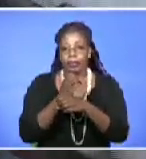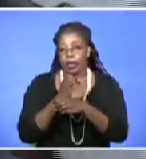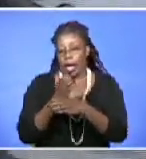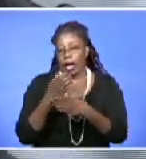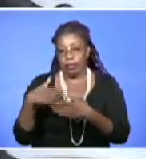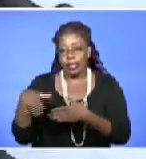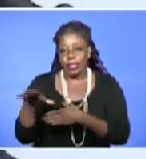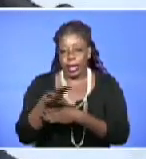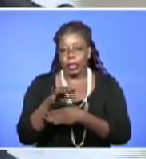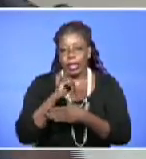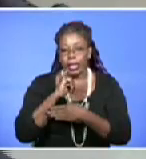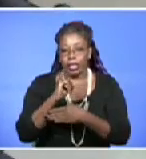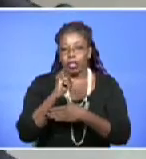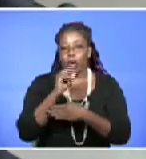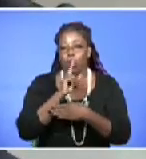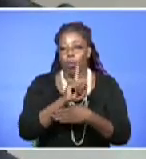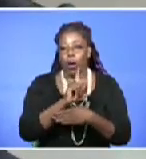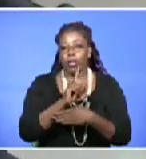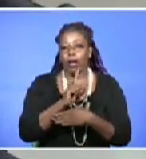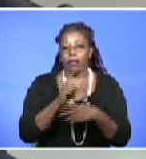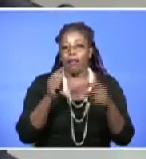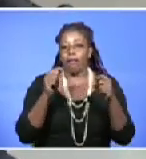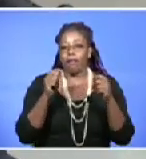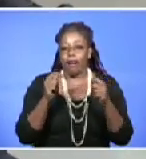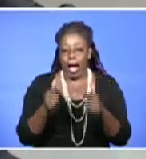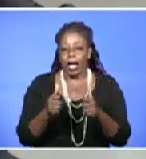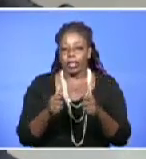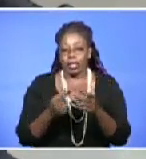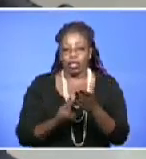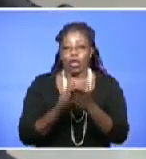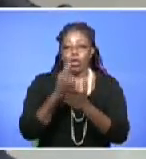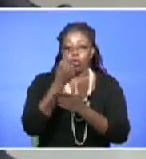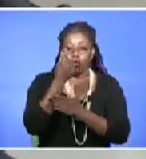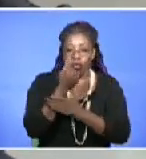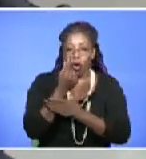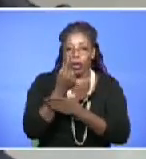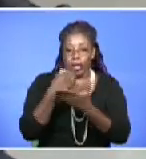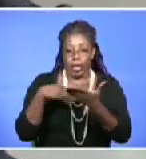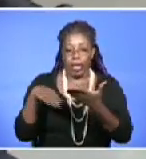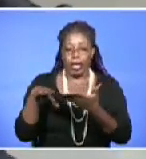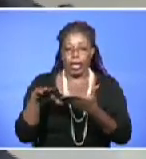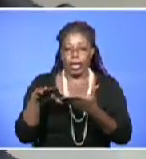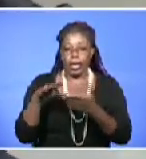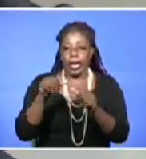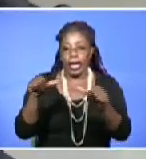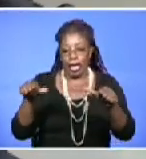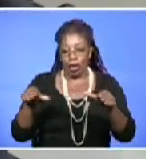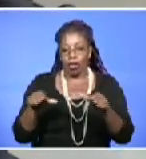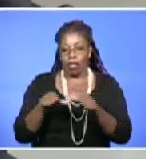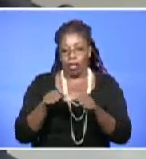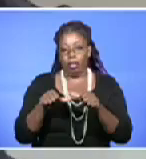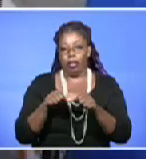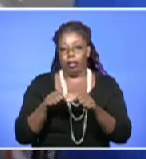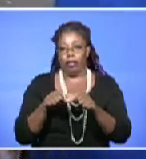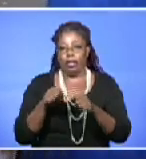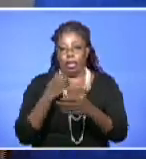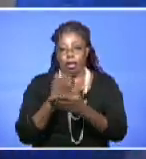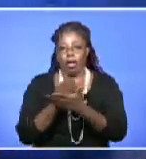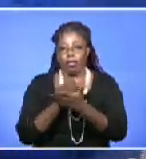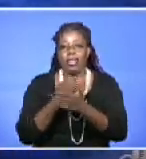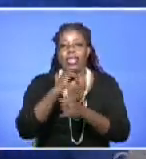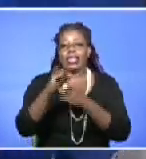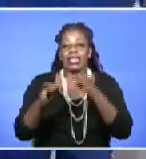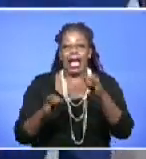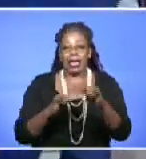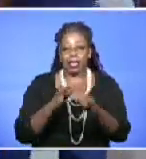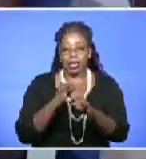the creative sector is one of the fastest growing segments of national economies internationally.